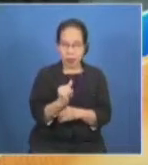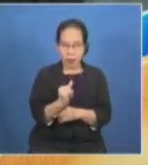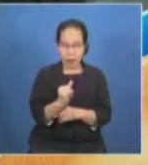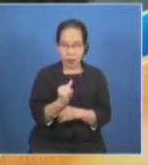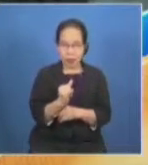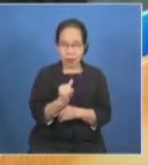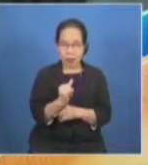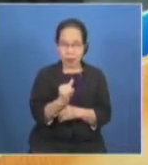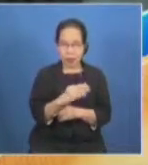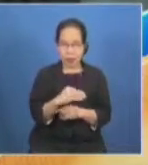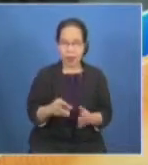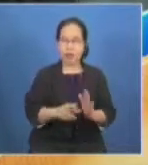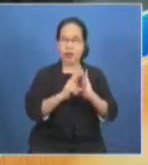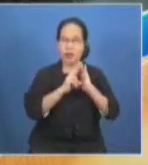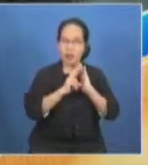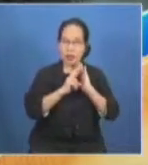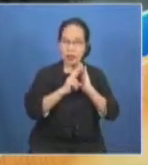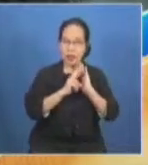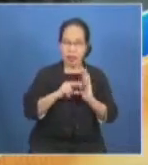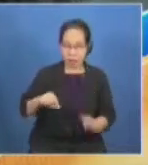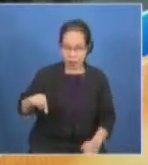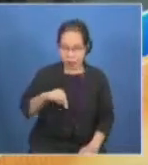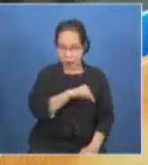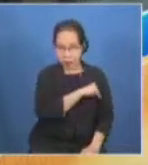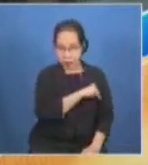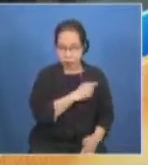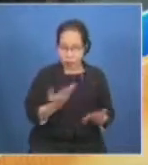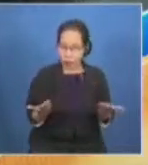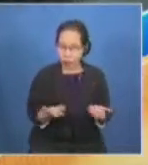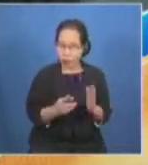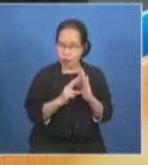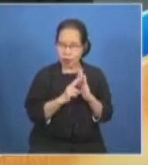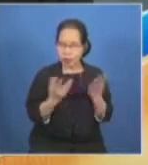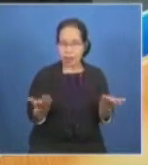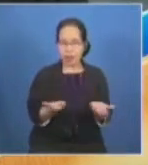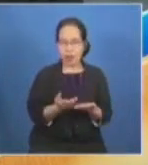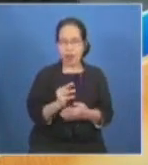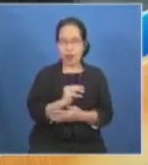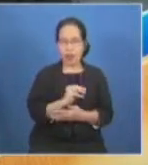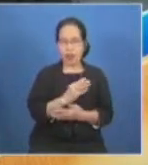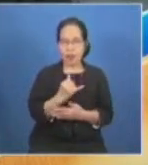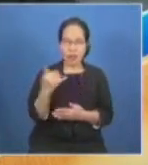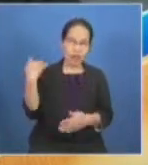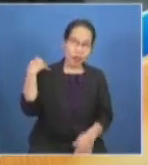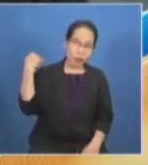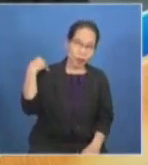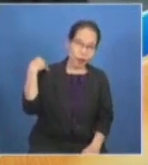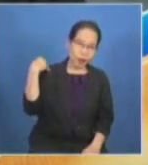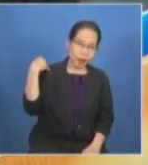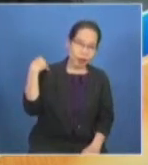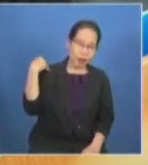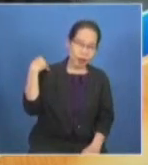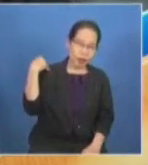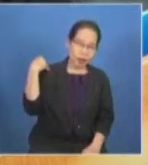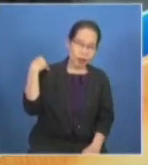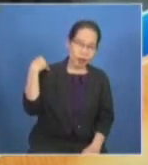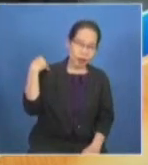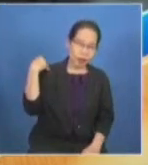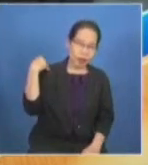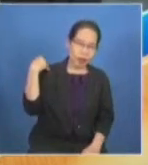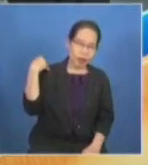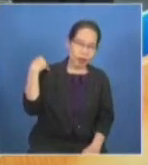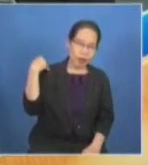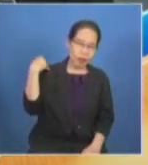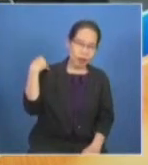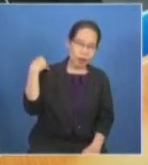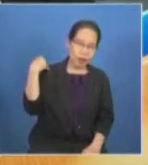our MCGI local, wherein they requested from us. What were your requests, Chairman? We requested